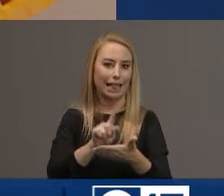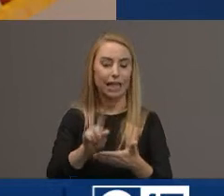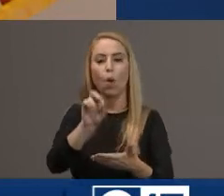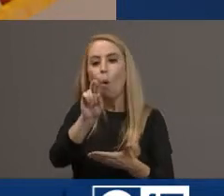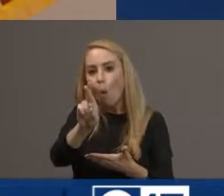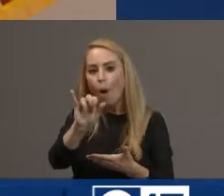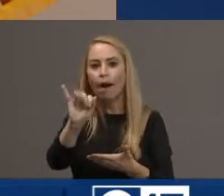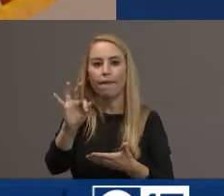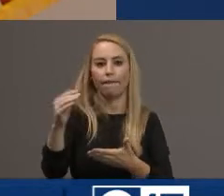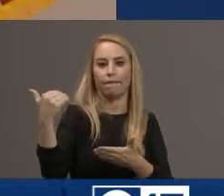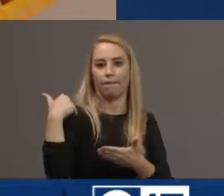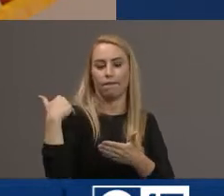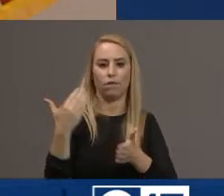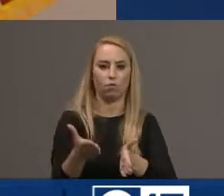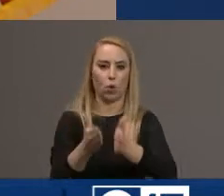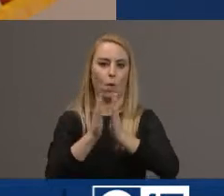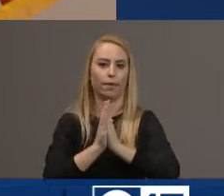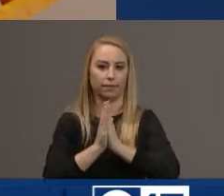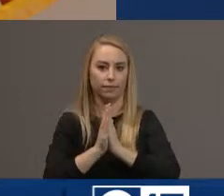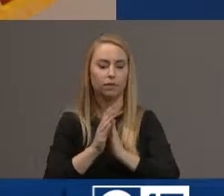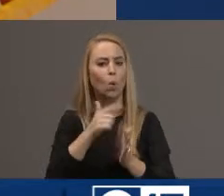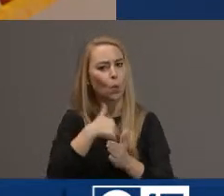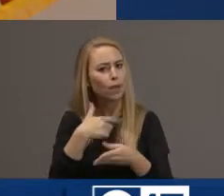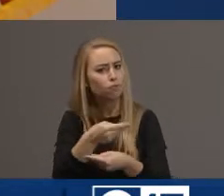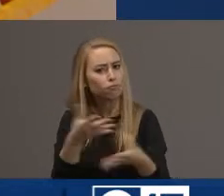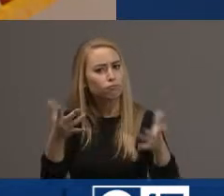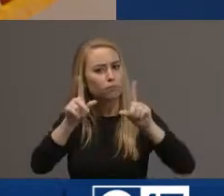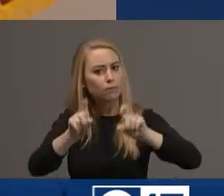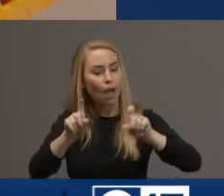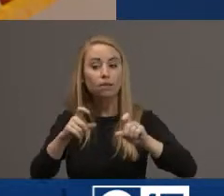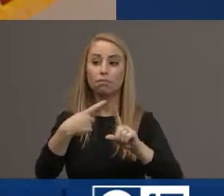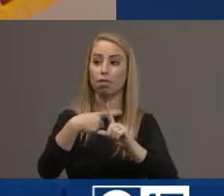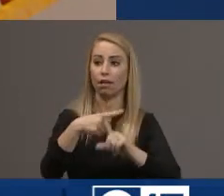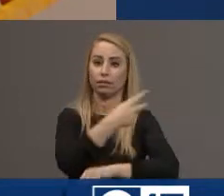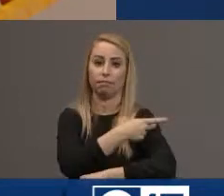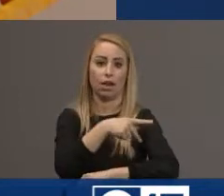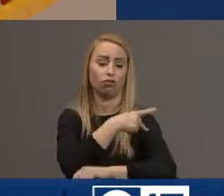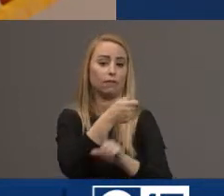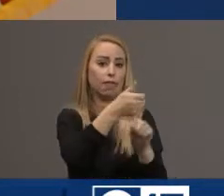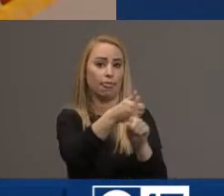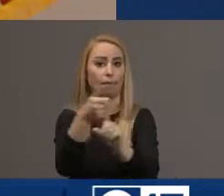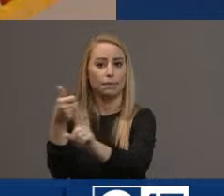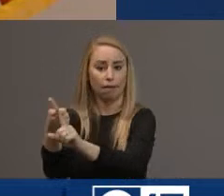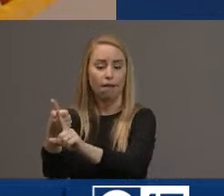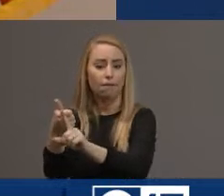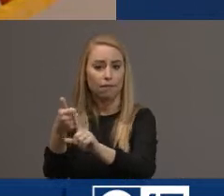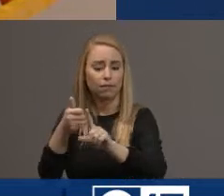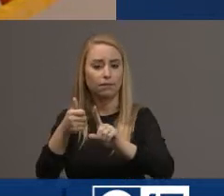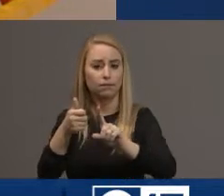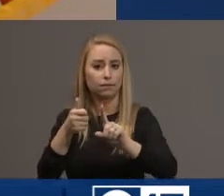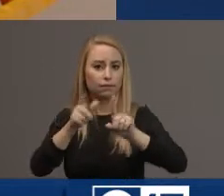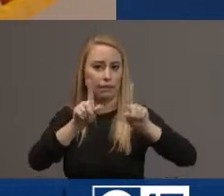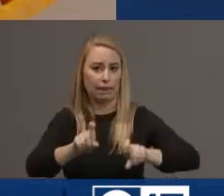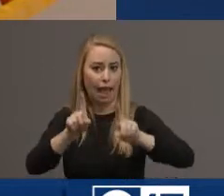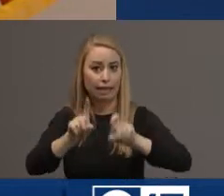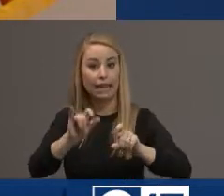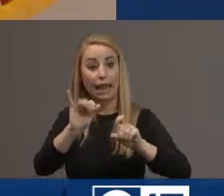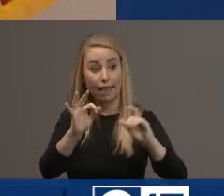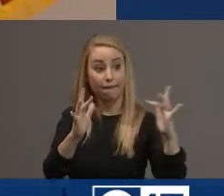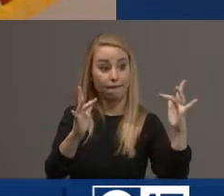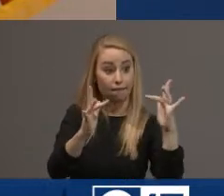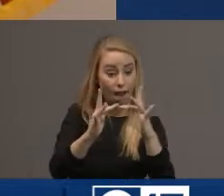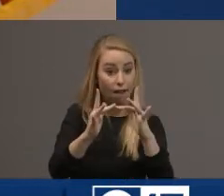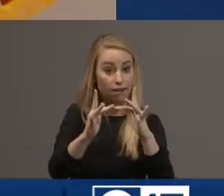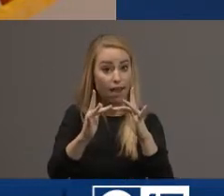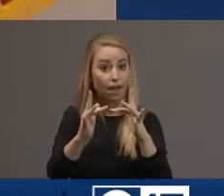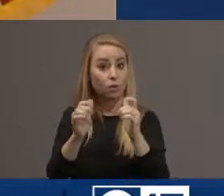ask us. So we're providing testing and the patients are getting tested if they are either a contact or if they are